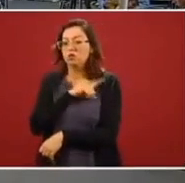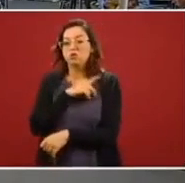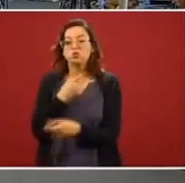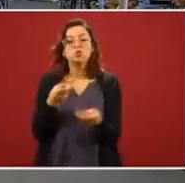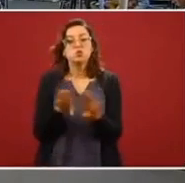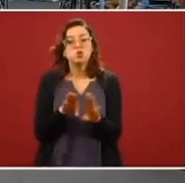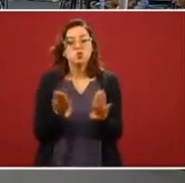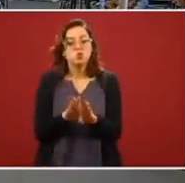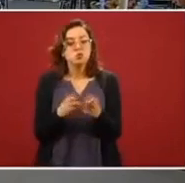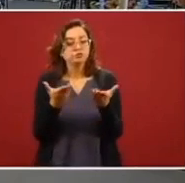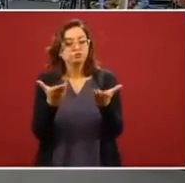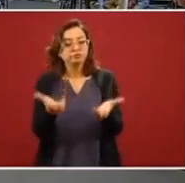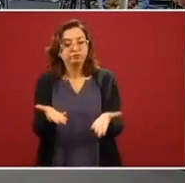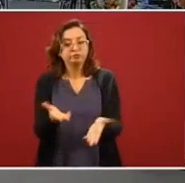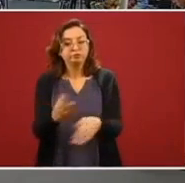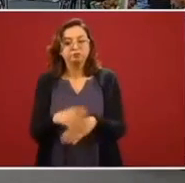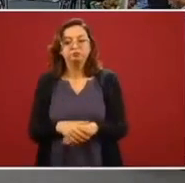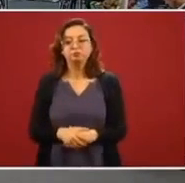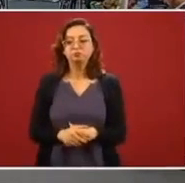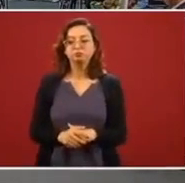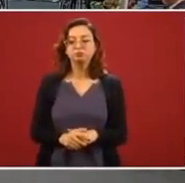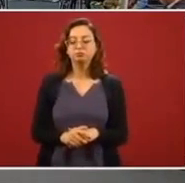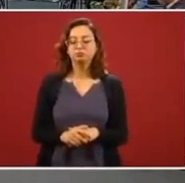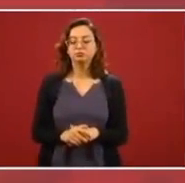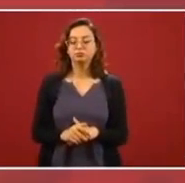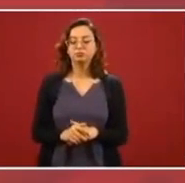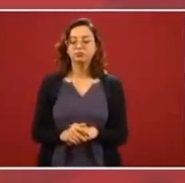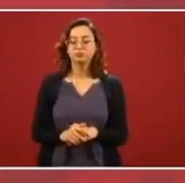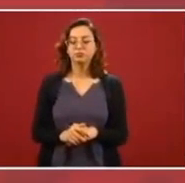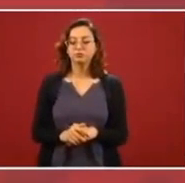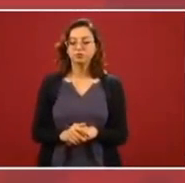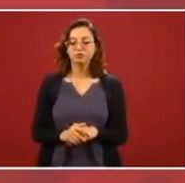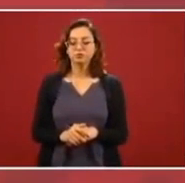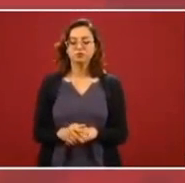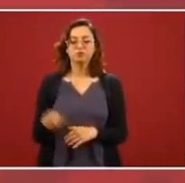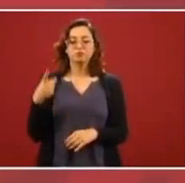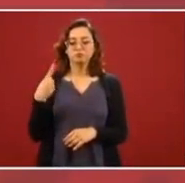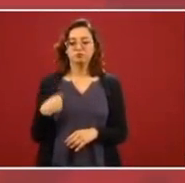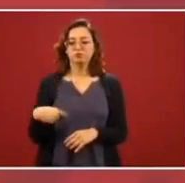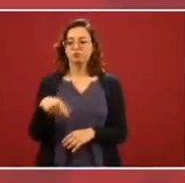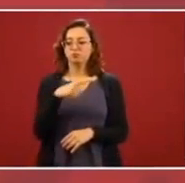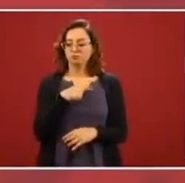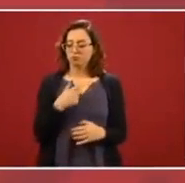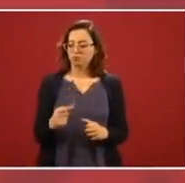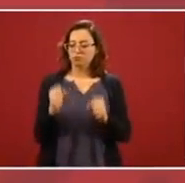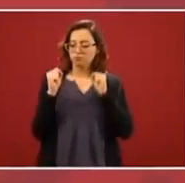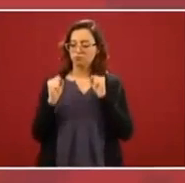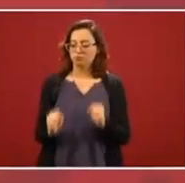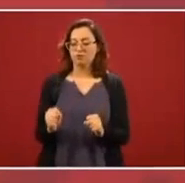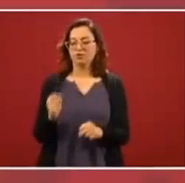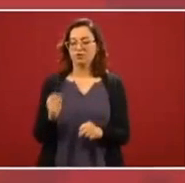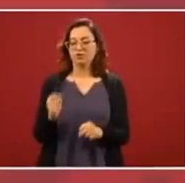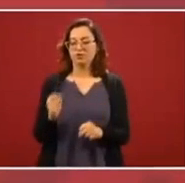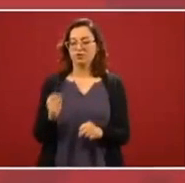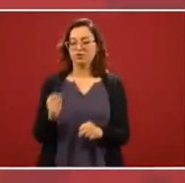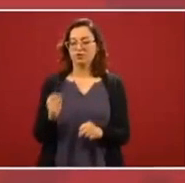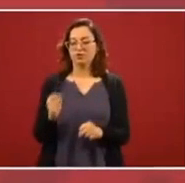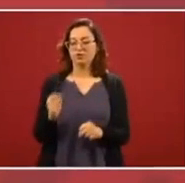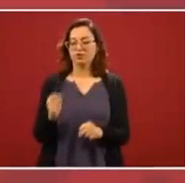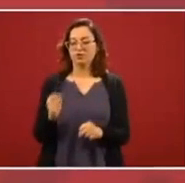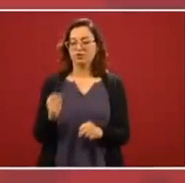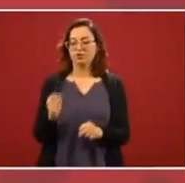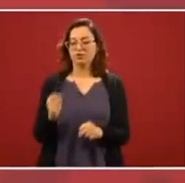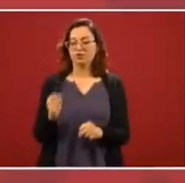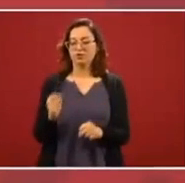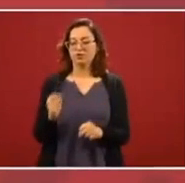their estamos, families? Garantizando What we are es que guaranteeing todas las niñas, niños con capacidades diferentes that all